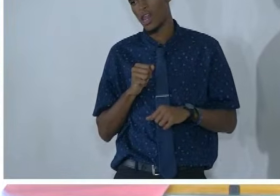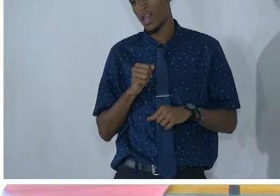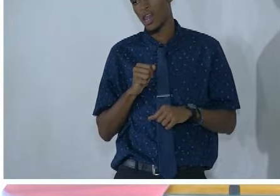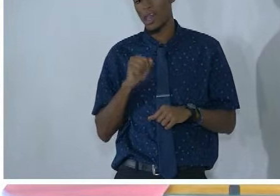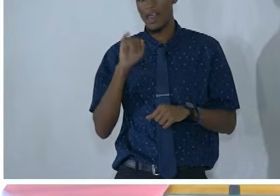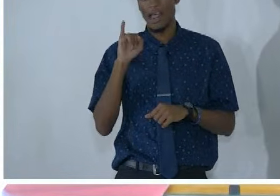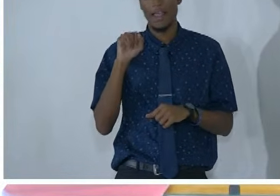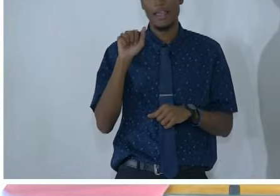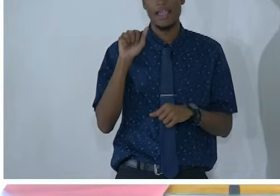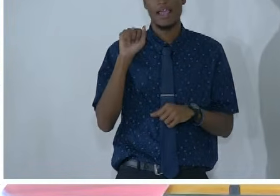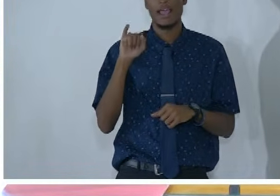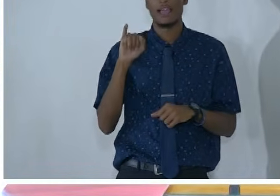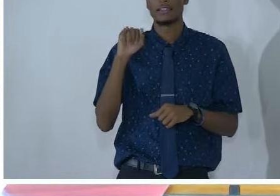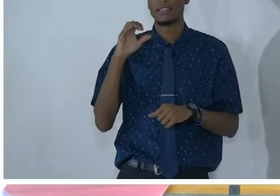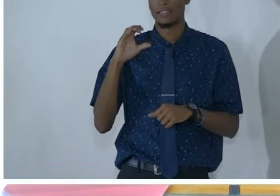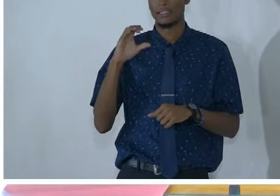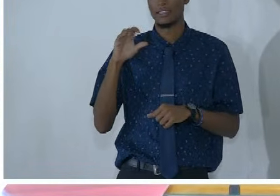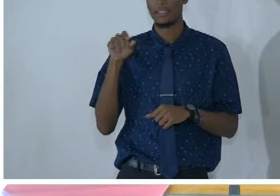IAIC,